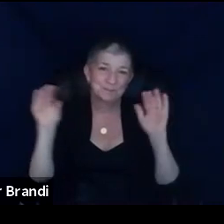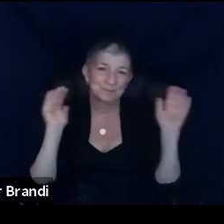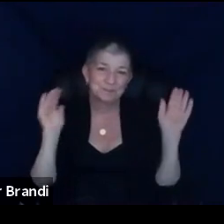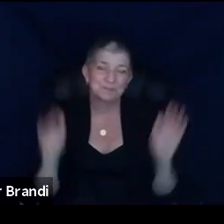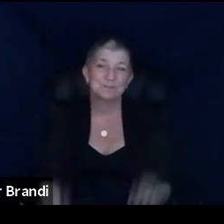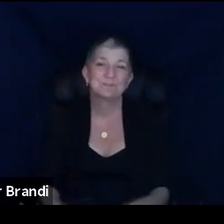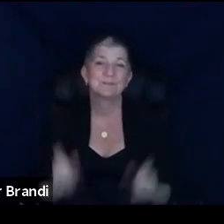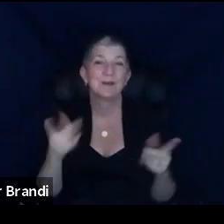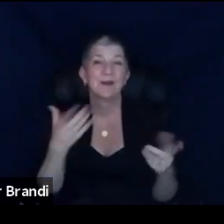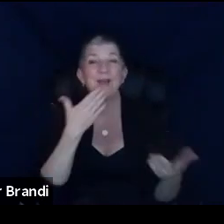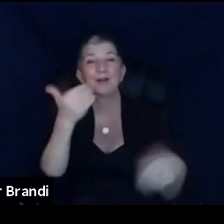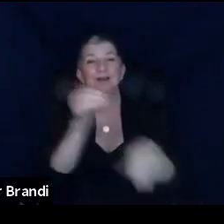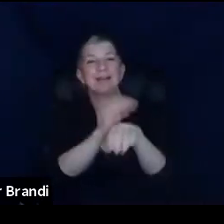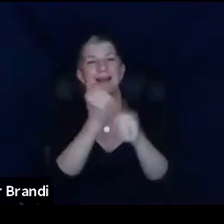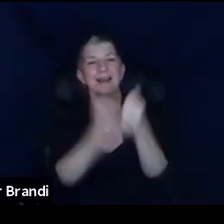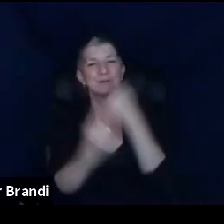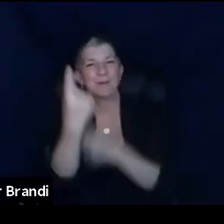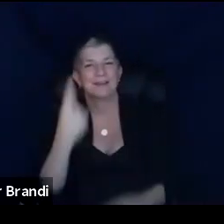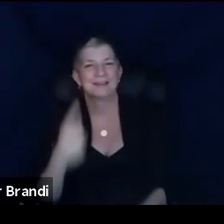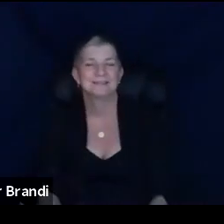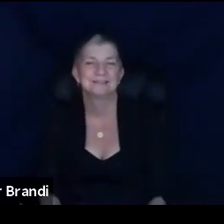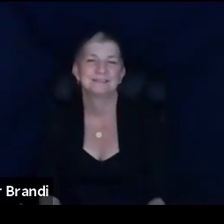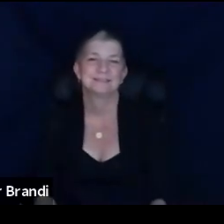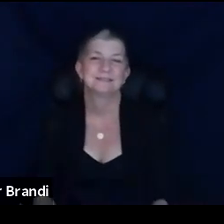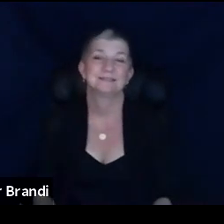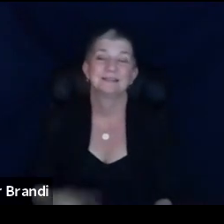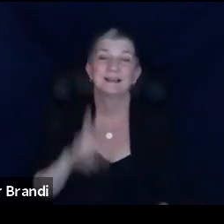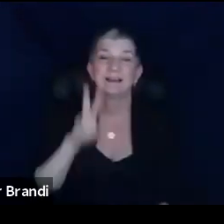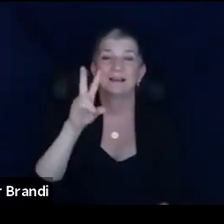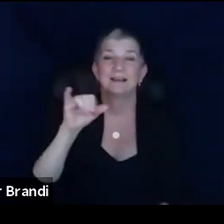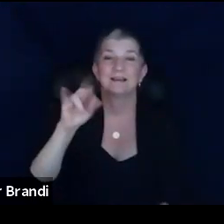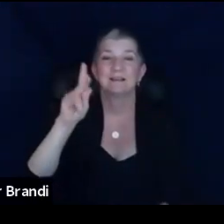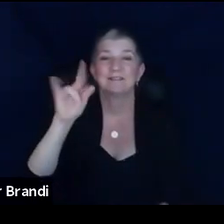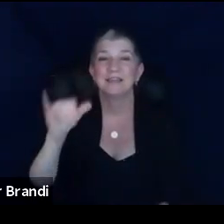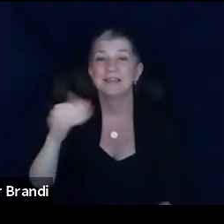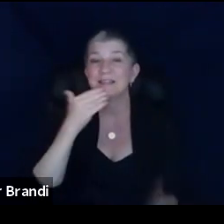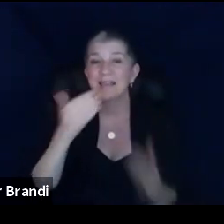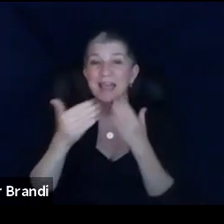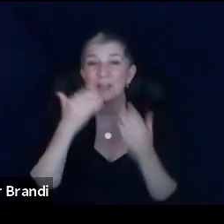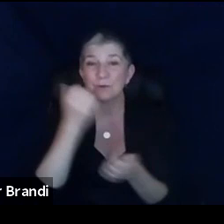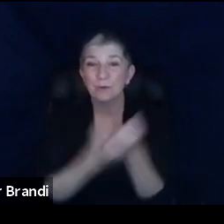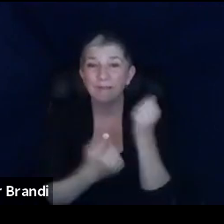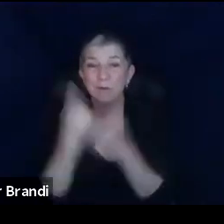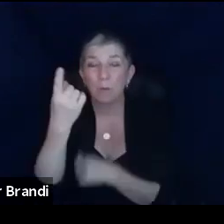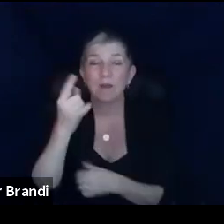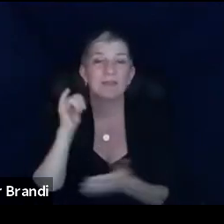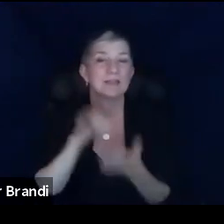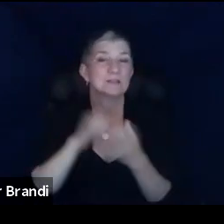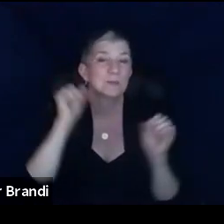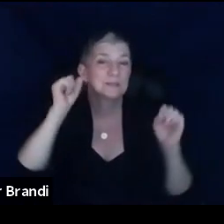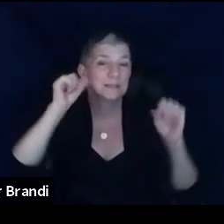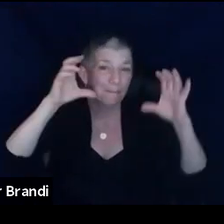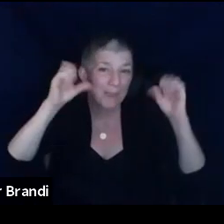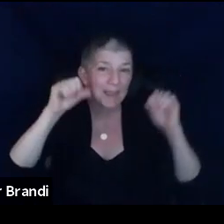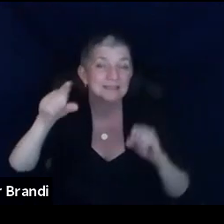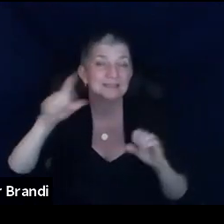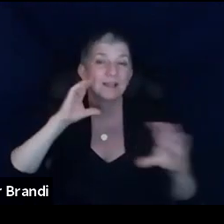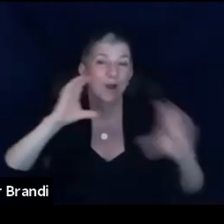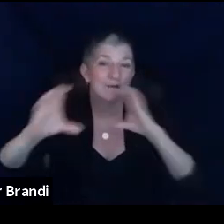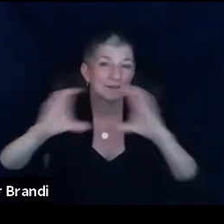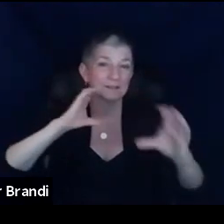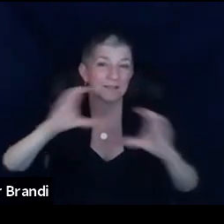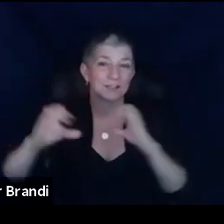All right, good night, everybody. I just want to say thank you to everybody. This was an amazing